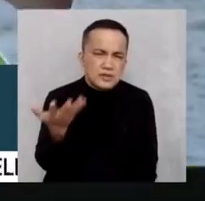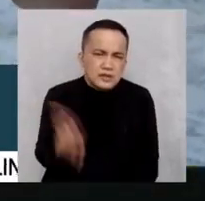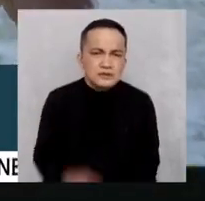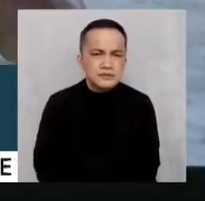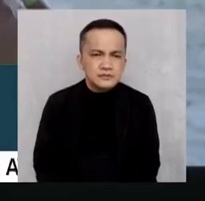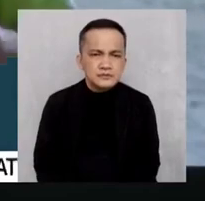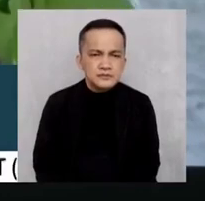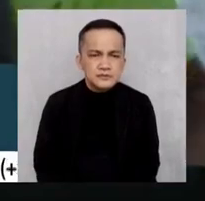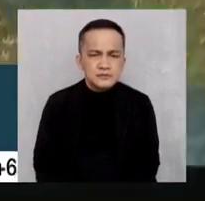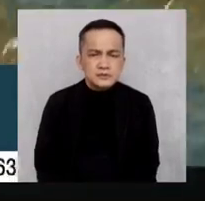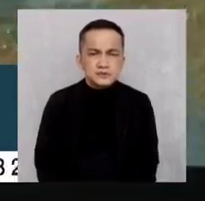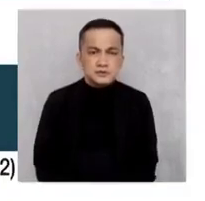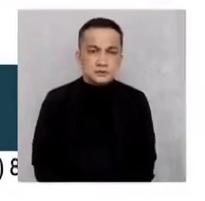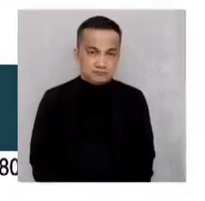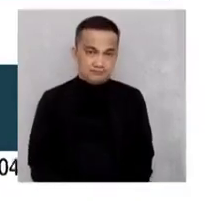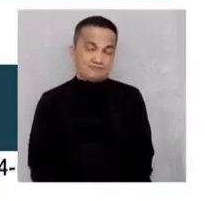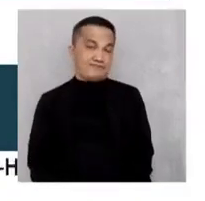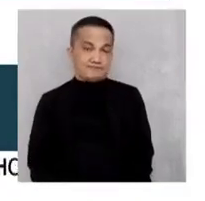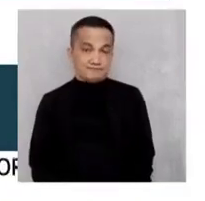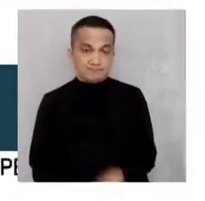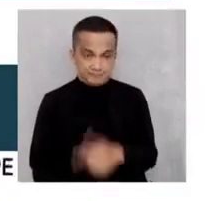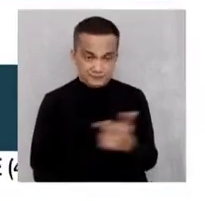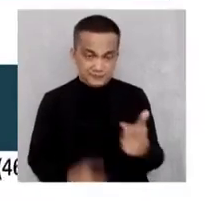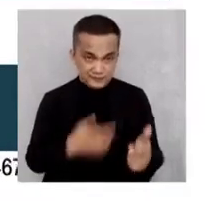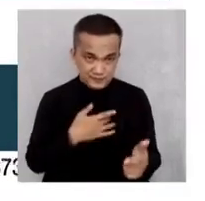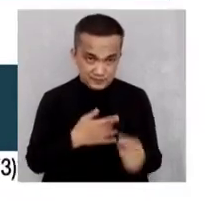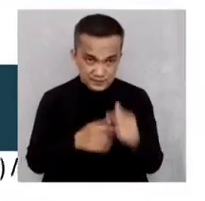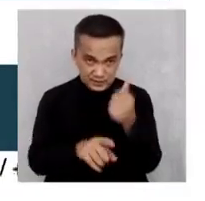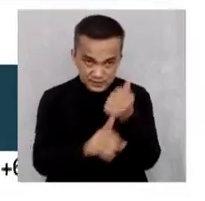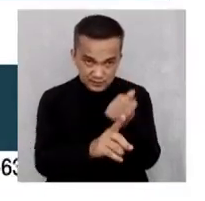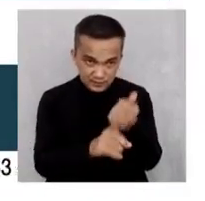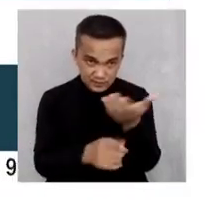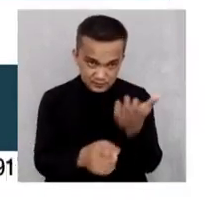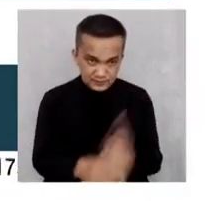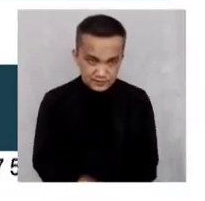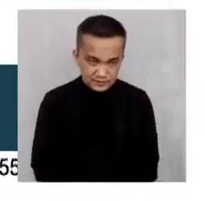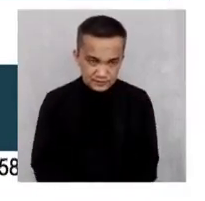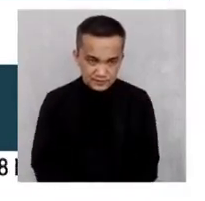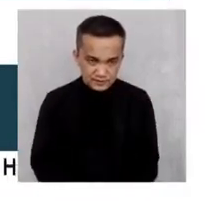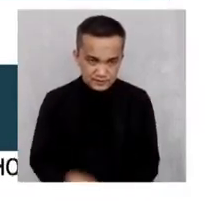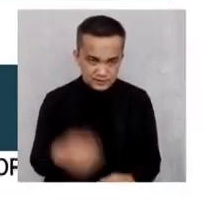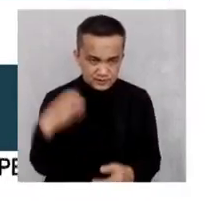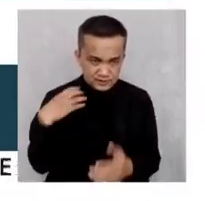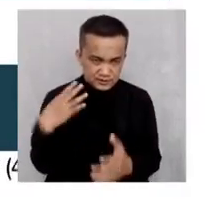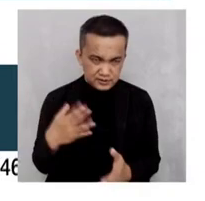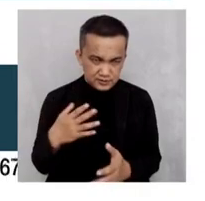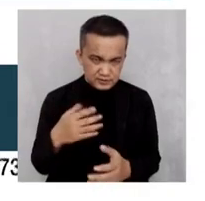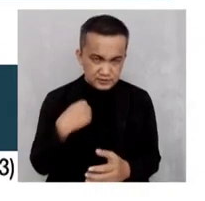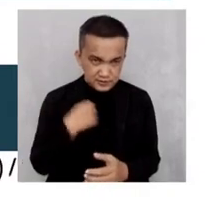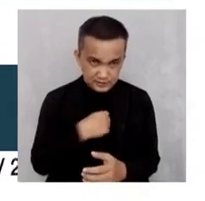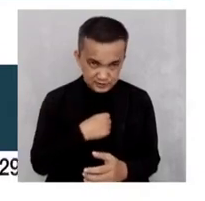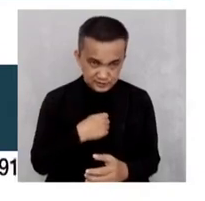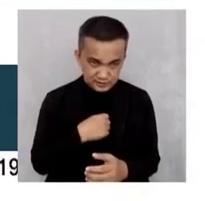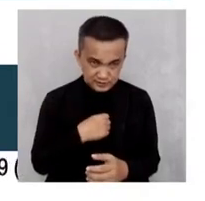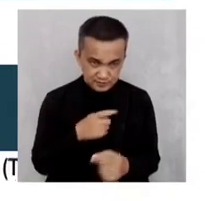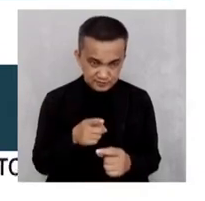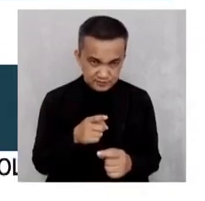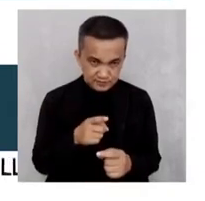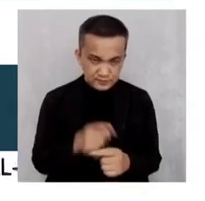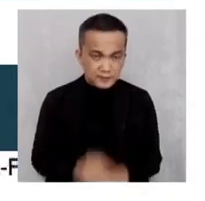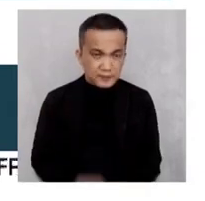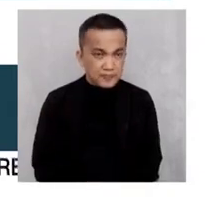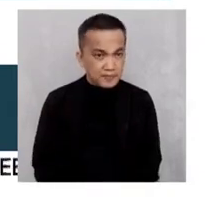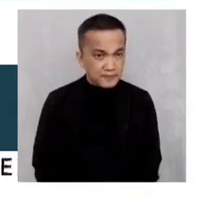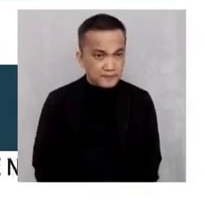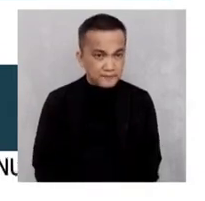Mm. Do you feel now that it's up to you, as chairman of the Senate Committee, to Tourism Committee, to